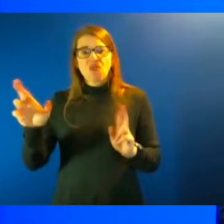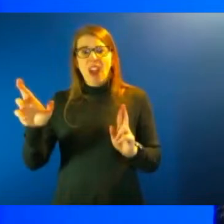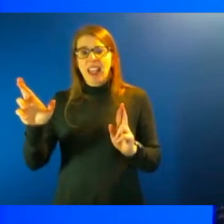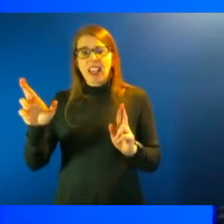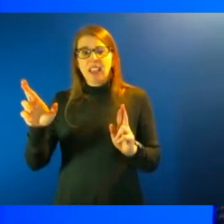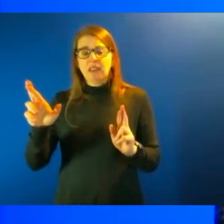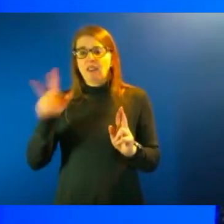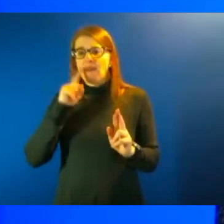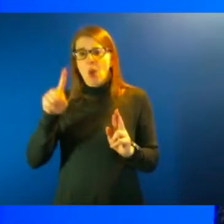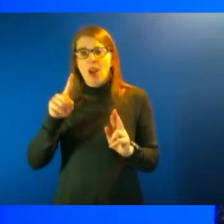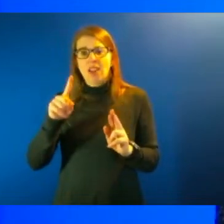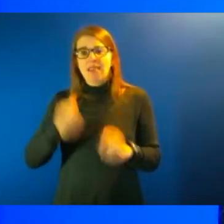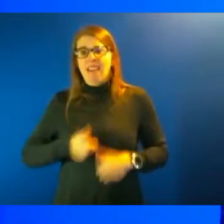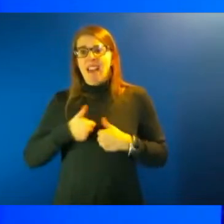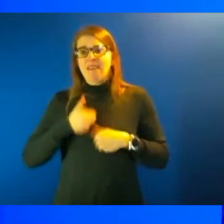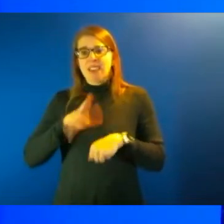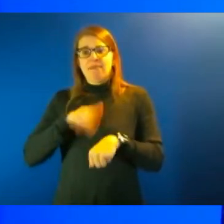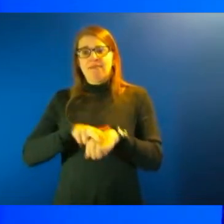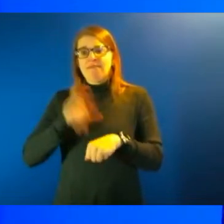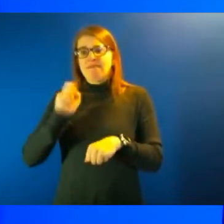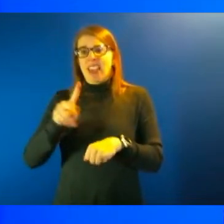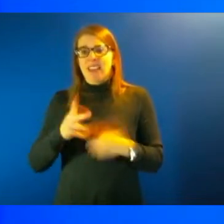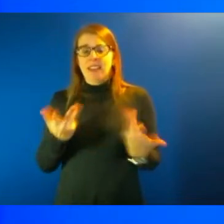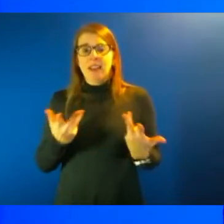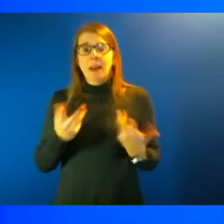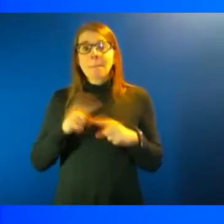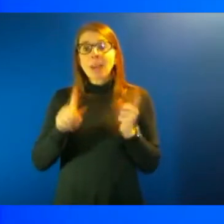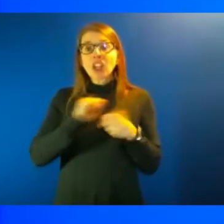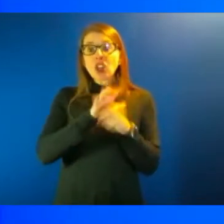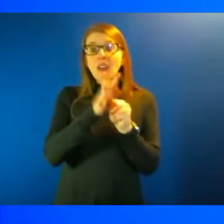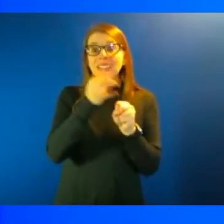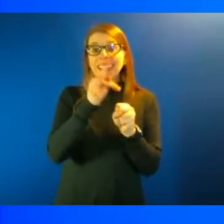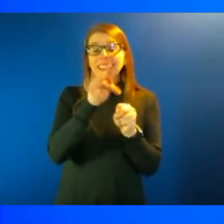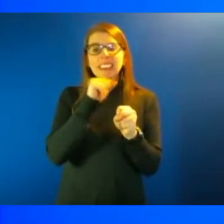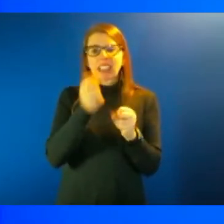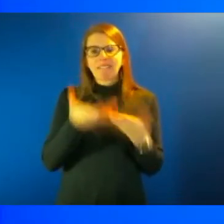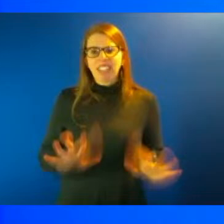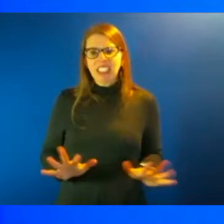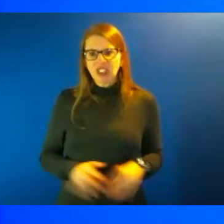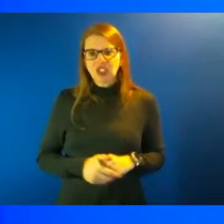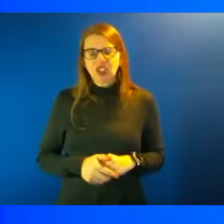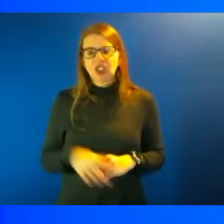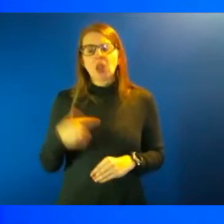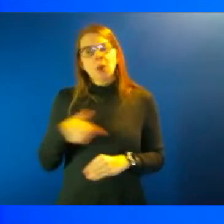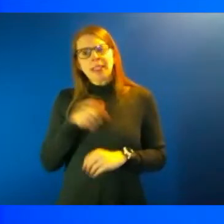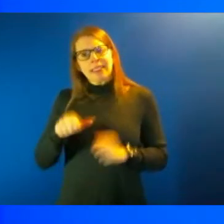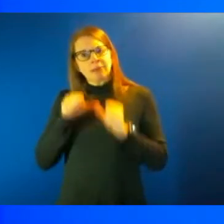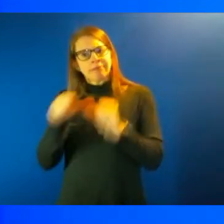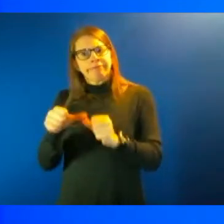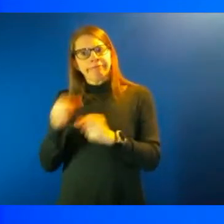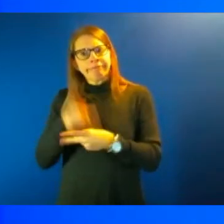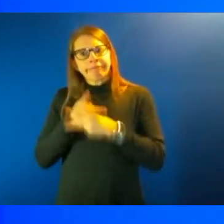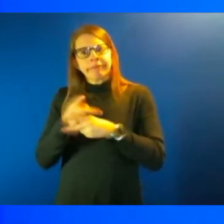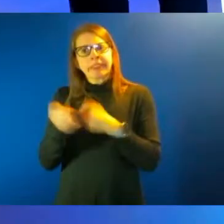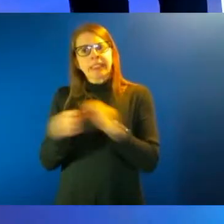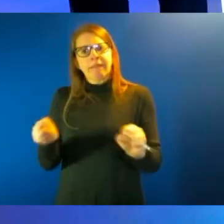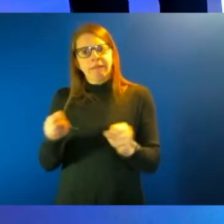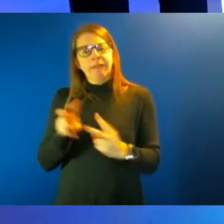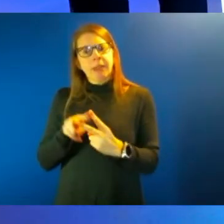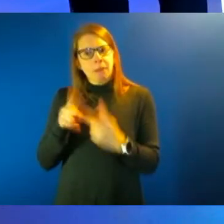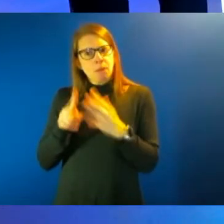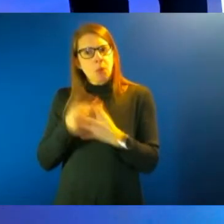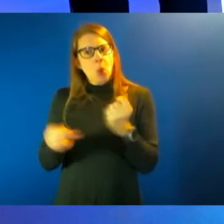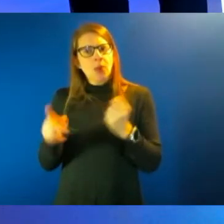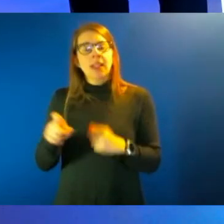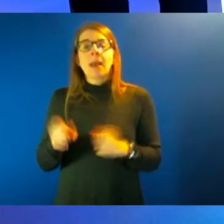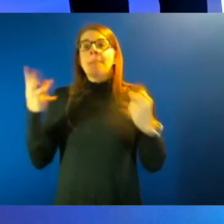And the unfortunate reality is that COVID-19 is not done with us. And so we need to continue to be careful and safe. Okay, lots of questions. I'm going to try to